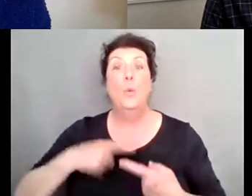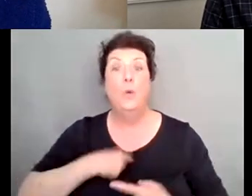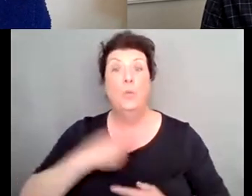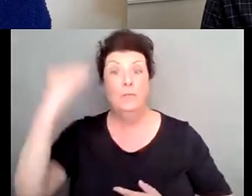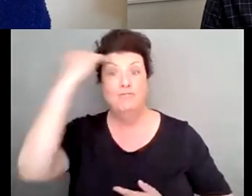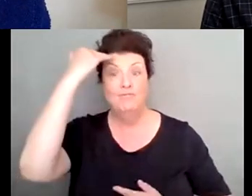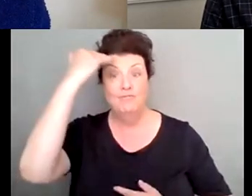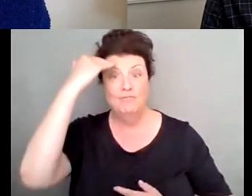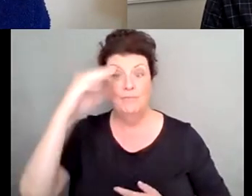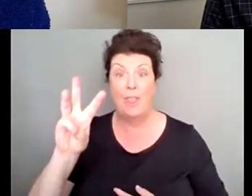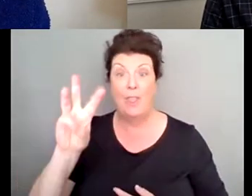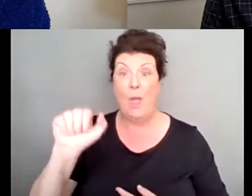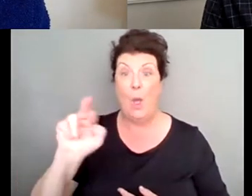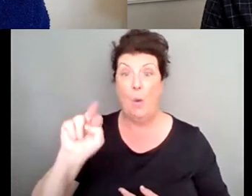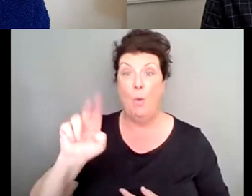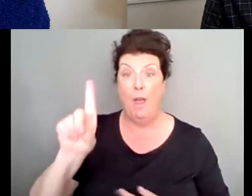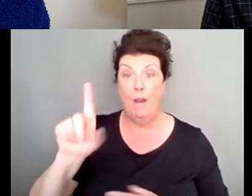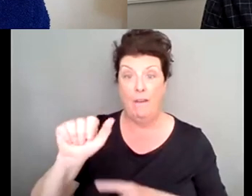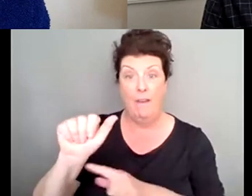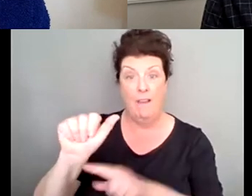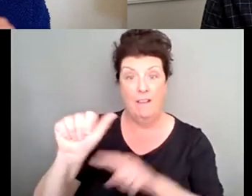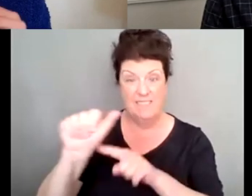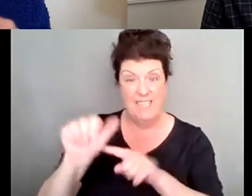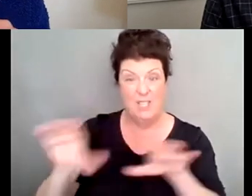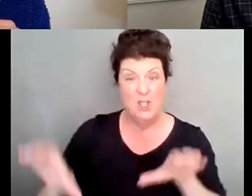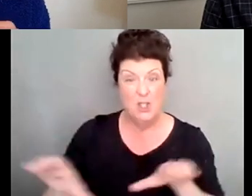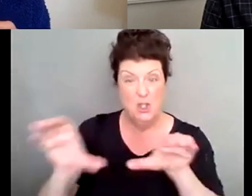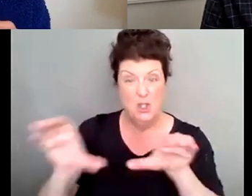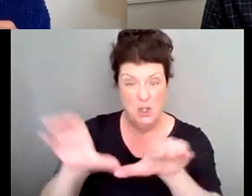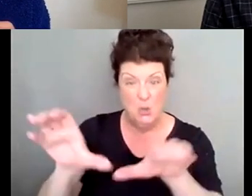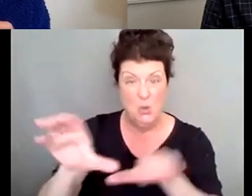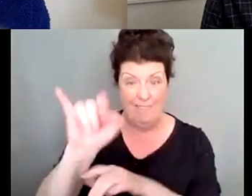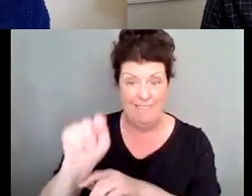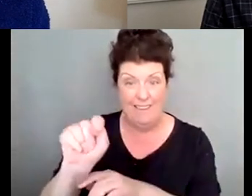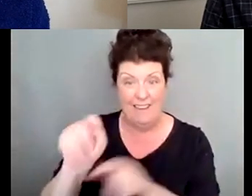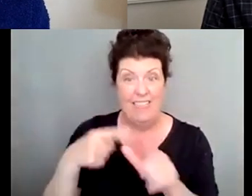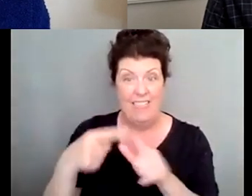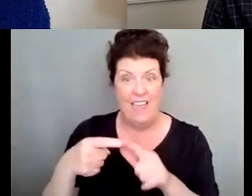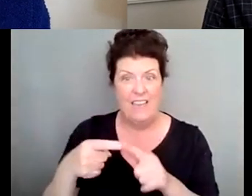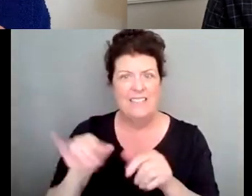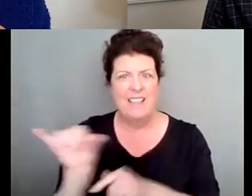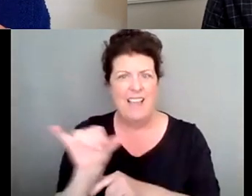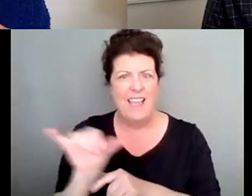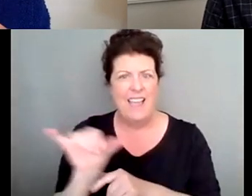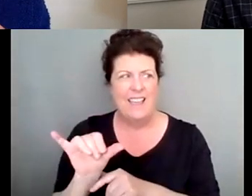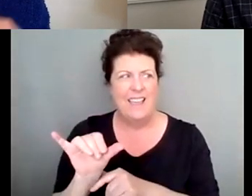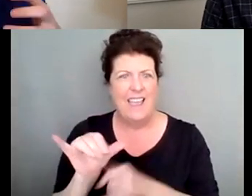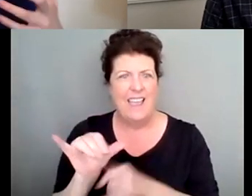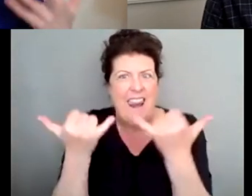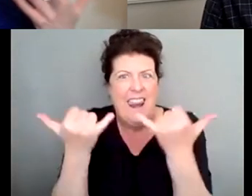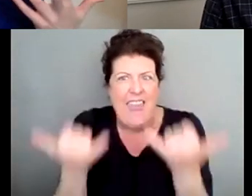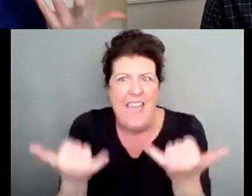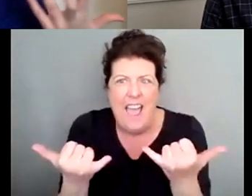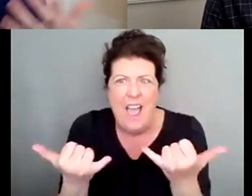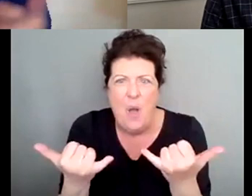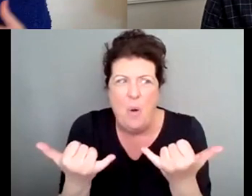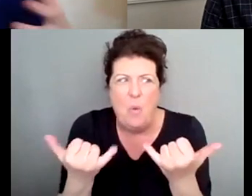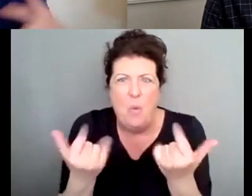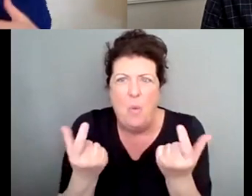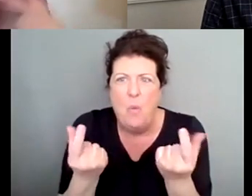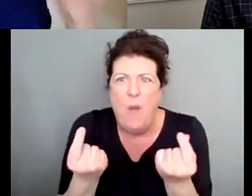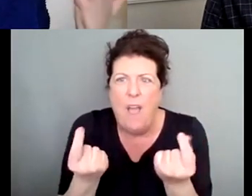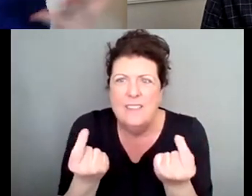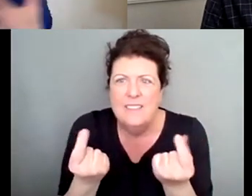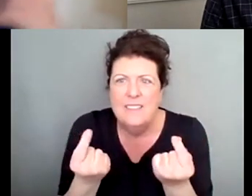it's, it's just sort of like, and now what, because, and, and in some ways